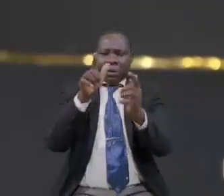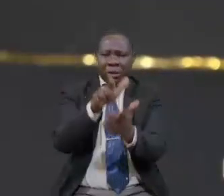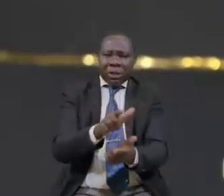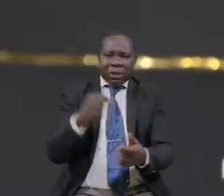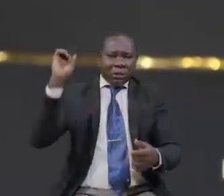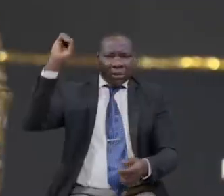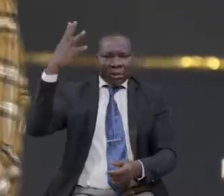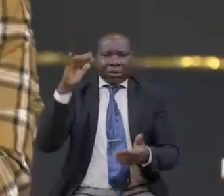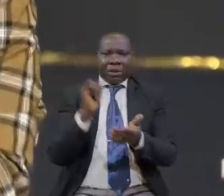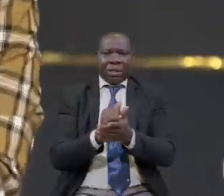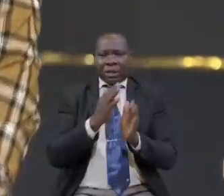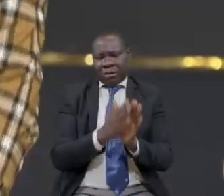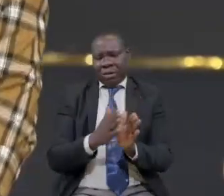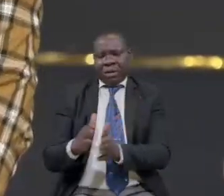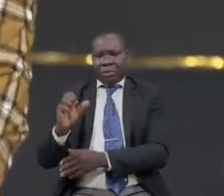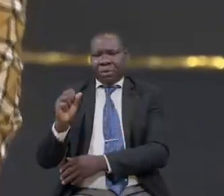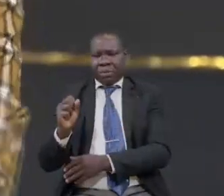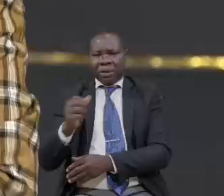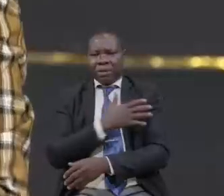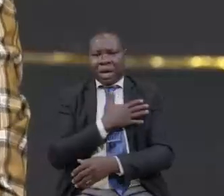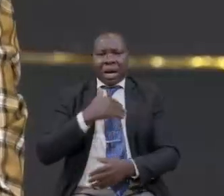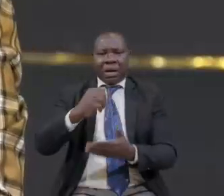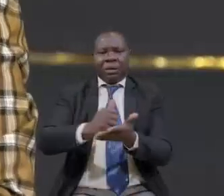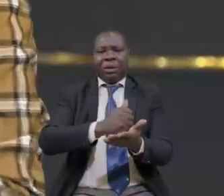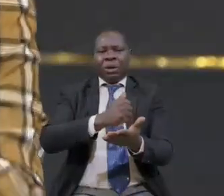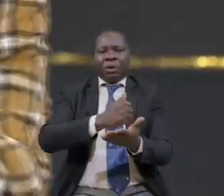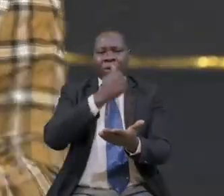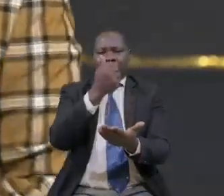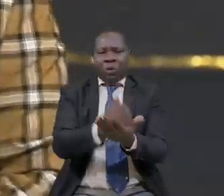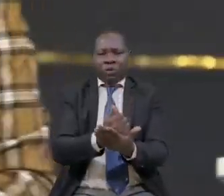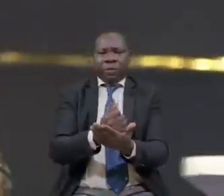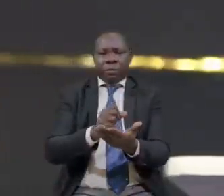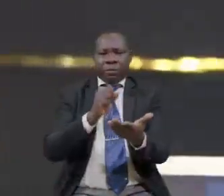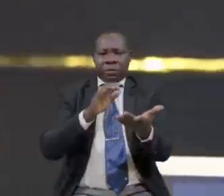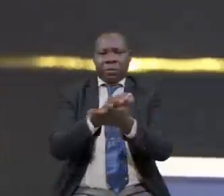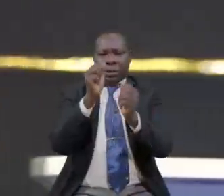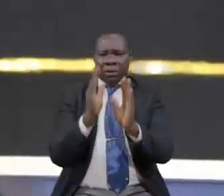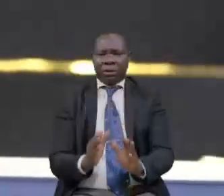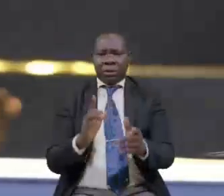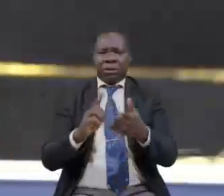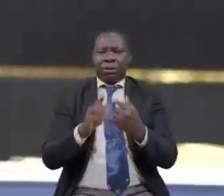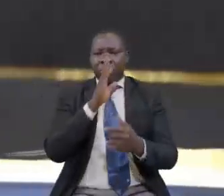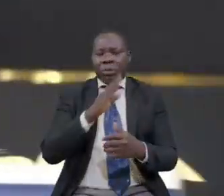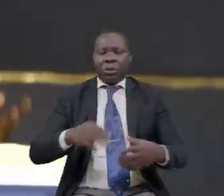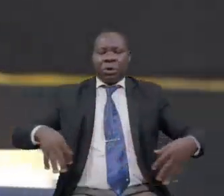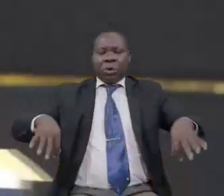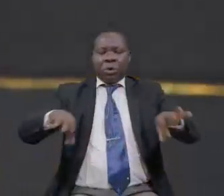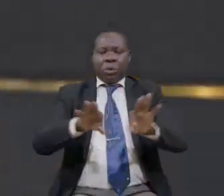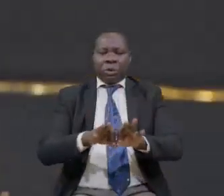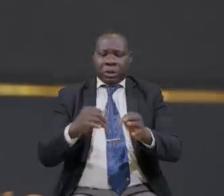prepares and conforms saints to be worthy. He prepares